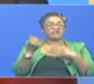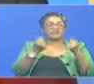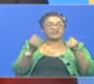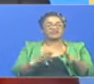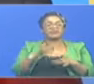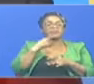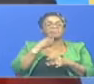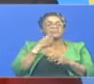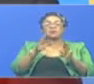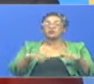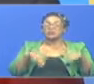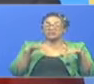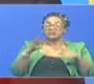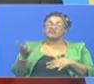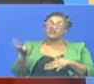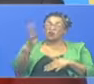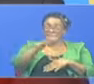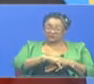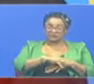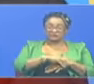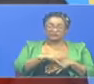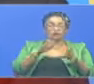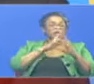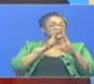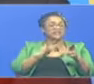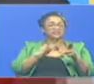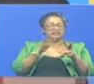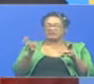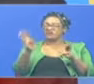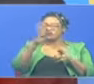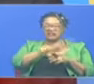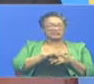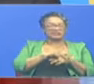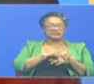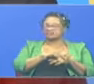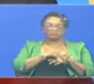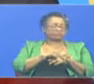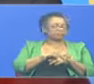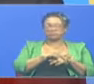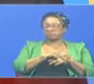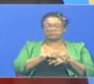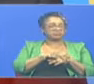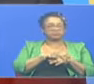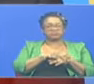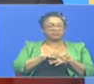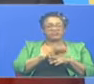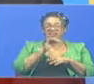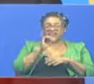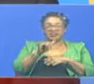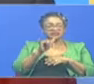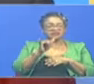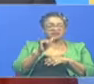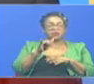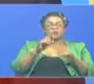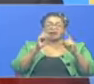for up to 4 days for the results. 4 days is not an acceptable turnaround time. I think we will